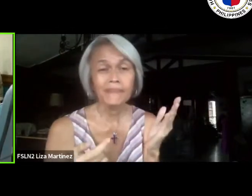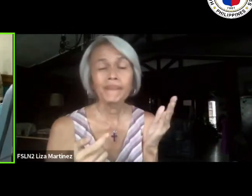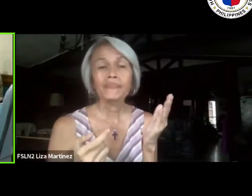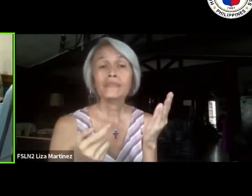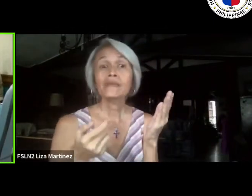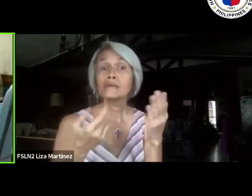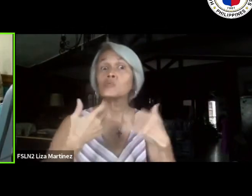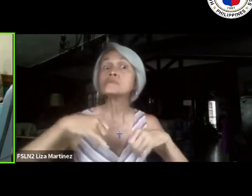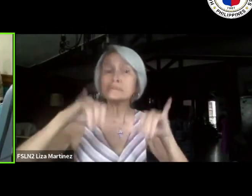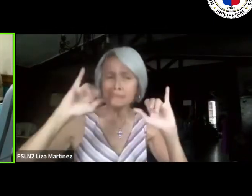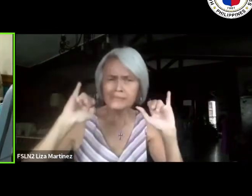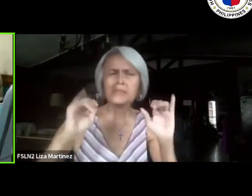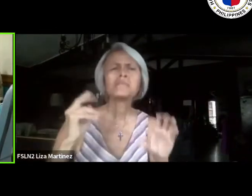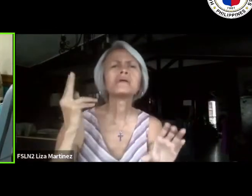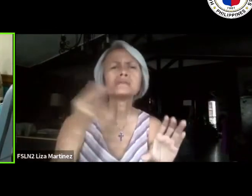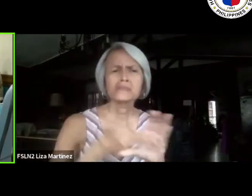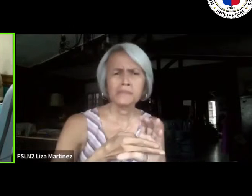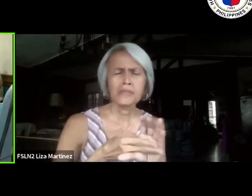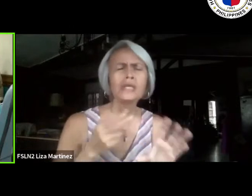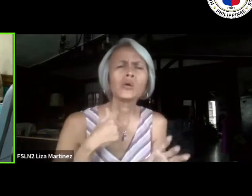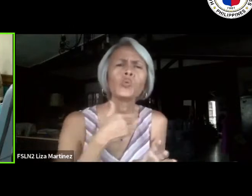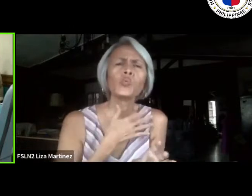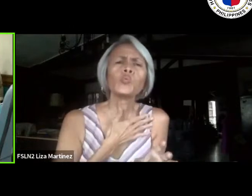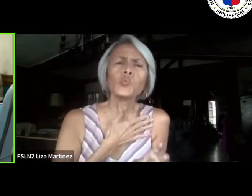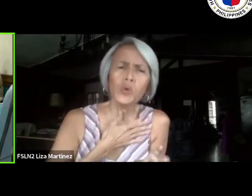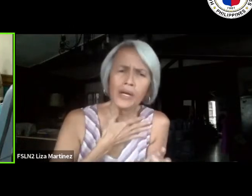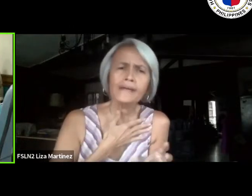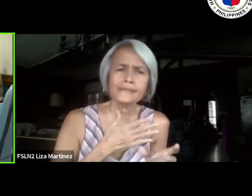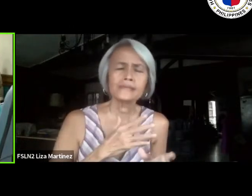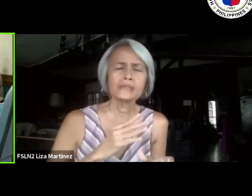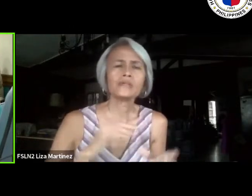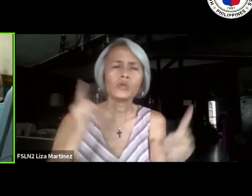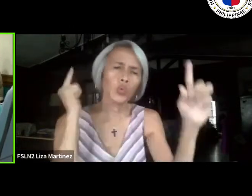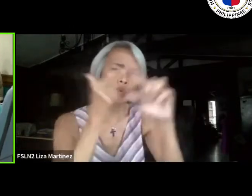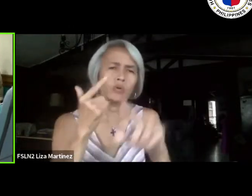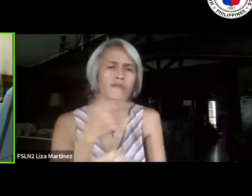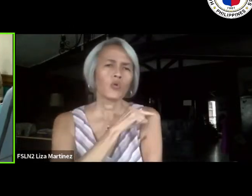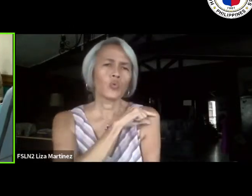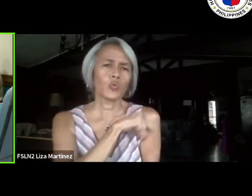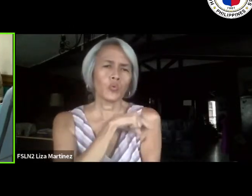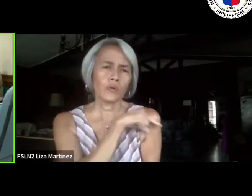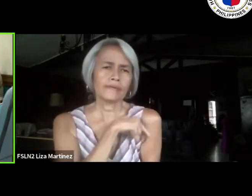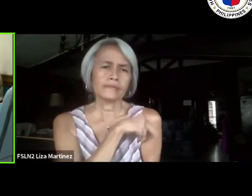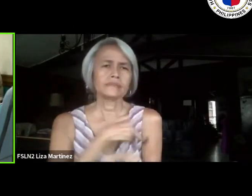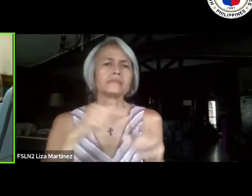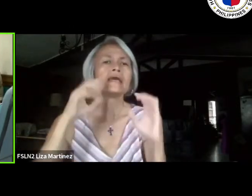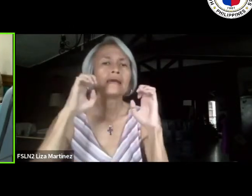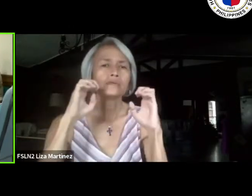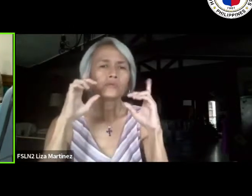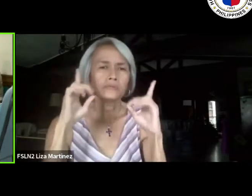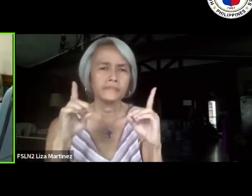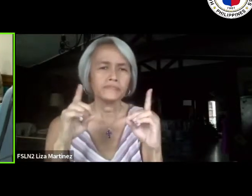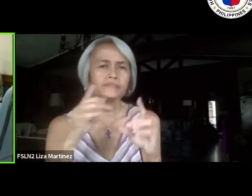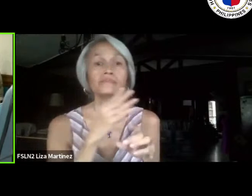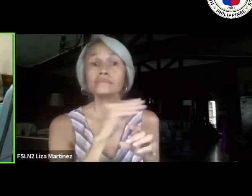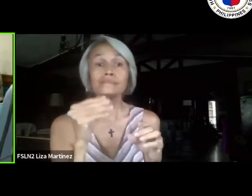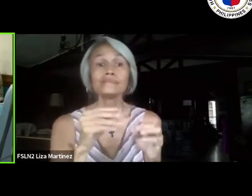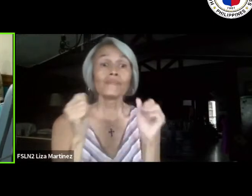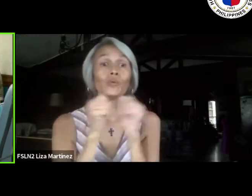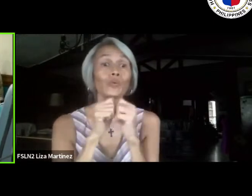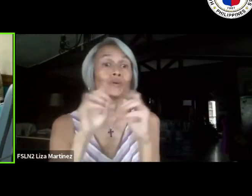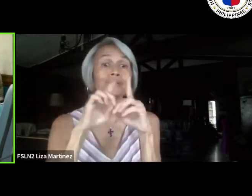will participate. Gusto lang naman natin quality education. So, please participate. And of course po, with the Department of